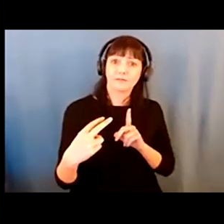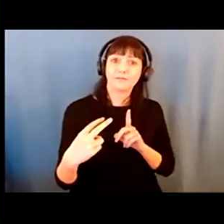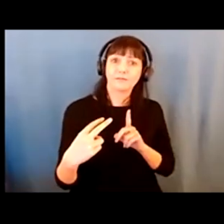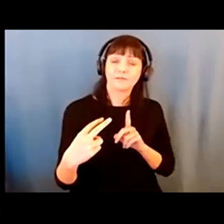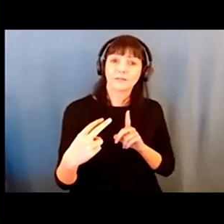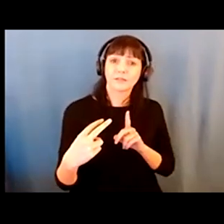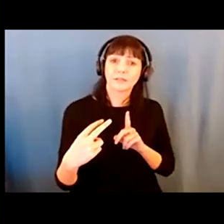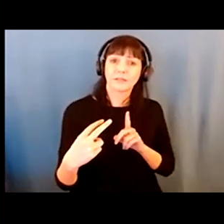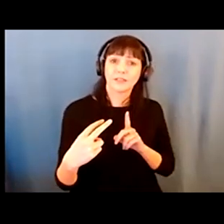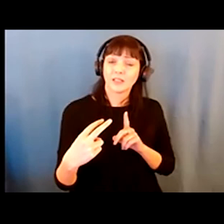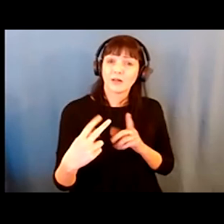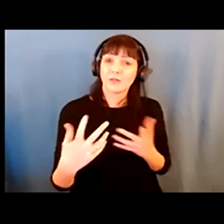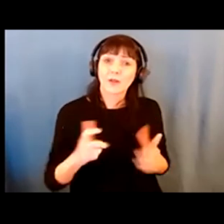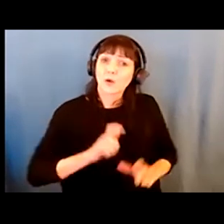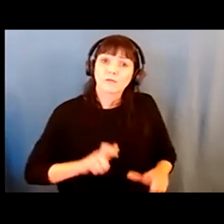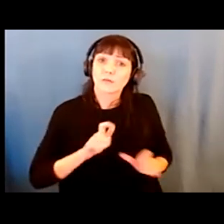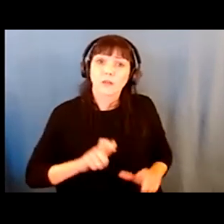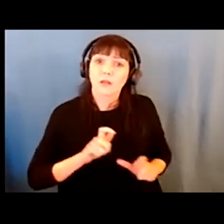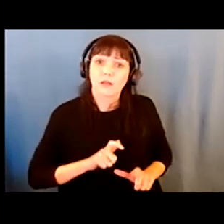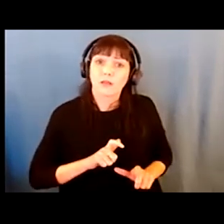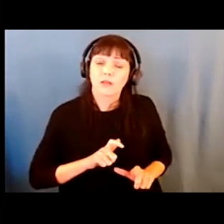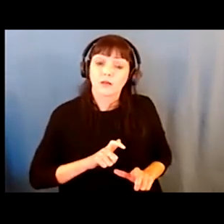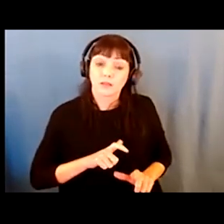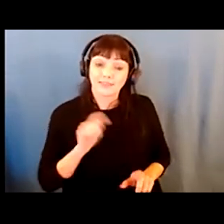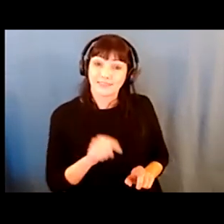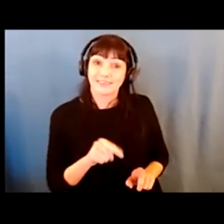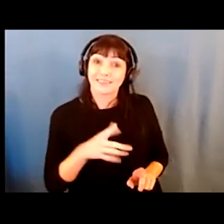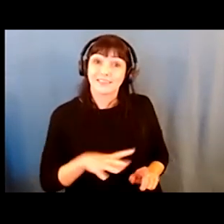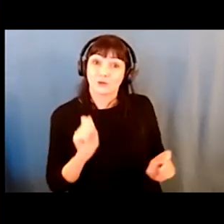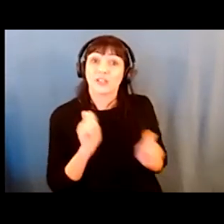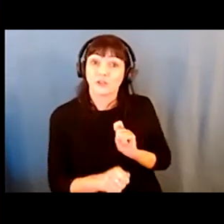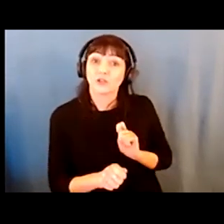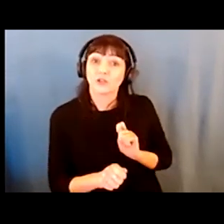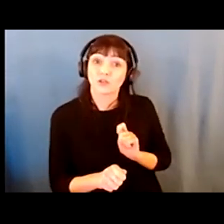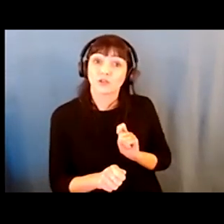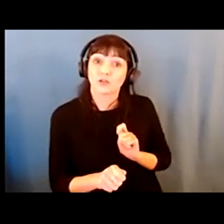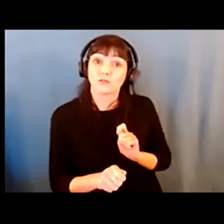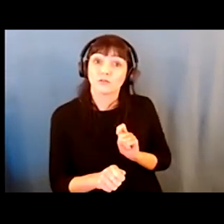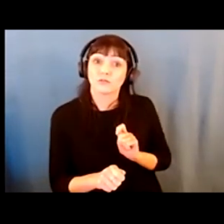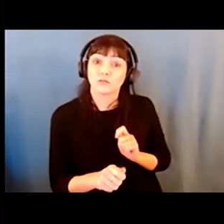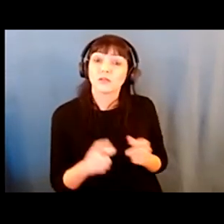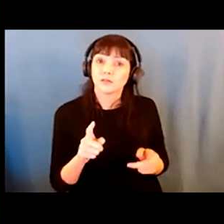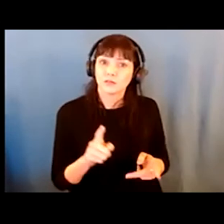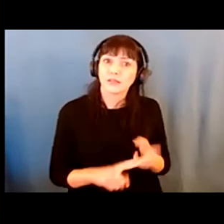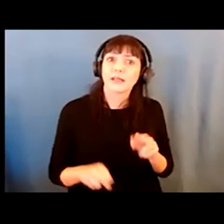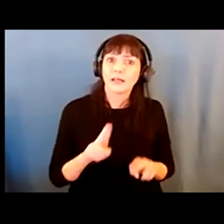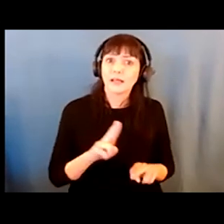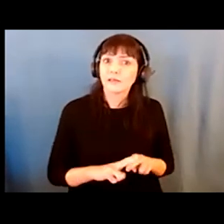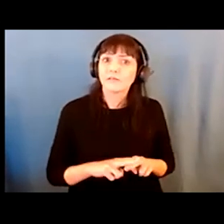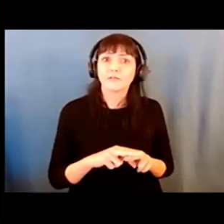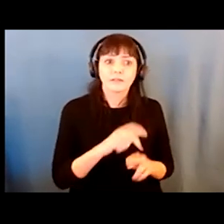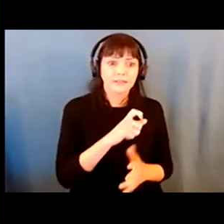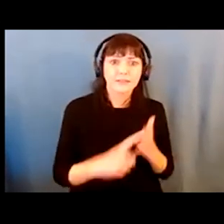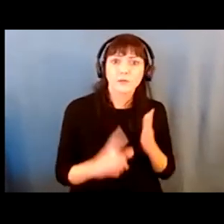particular neurodivergence. So I think that's what has to change. And the more of us that can be out, and being out is actually a